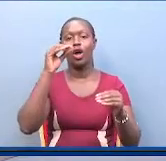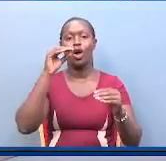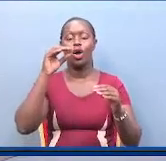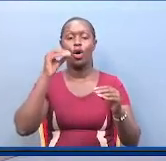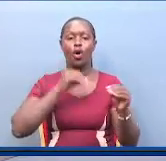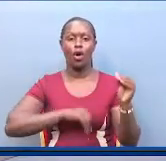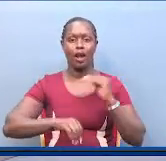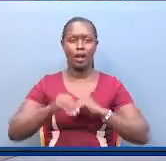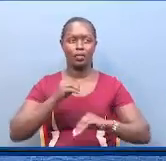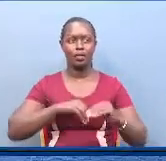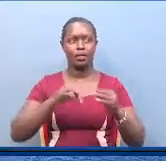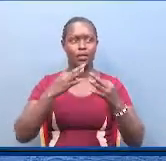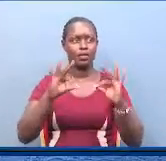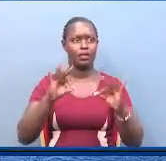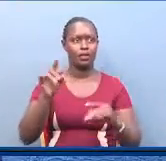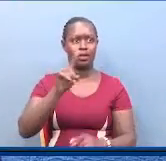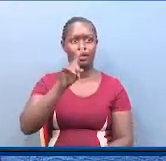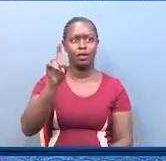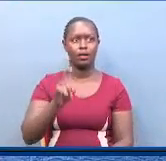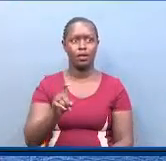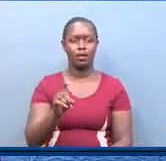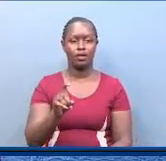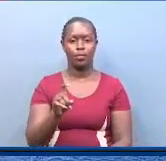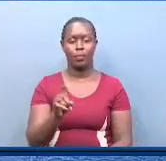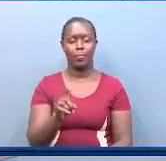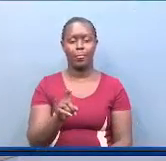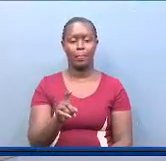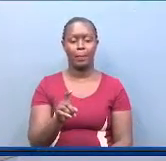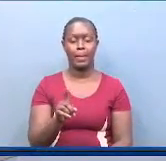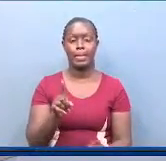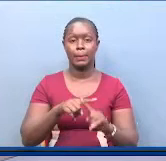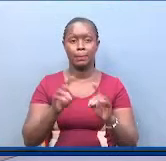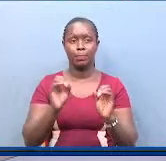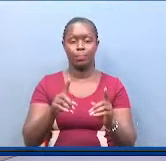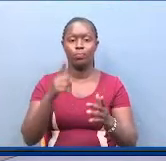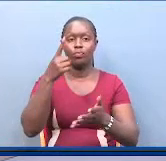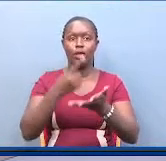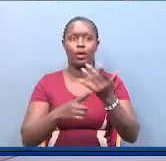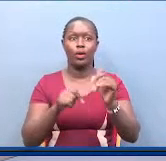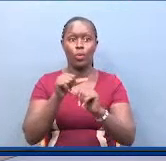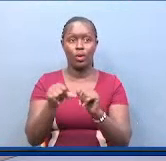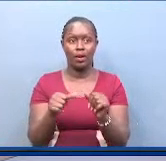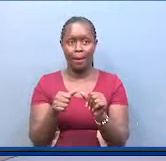is questionable. Is not what, even questionable. Fair enough. Point made. Correct. What of